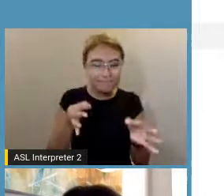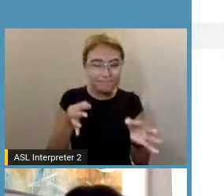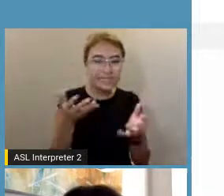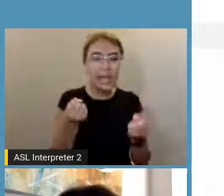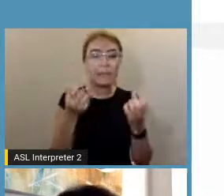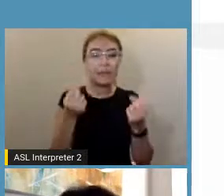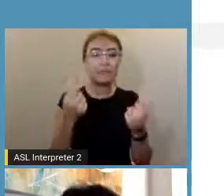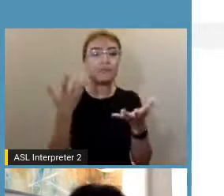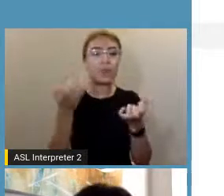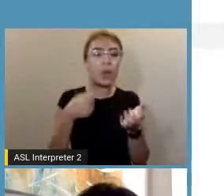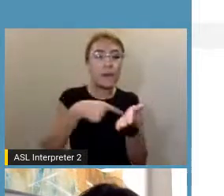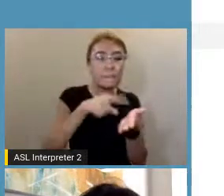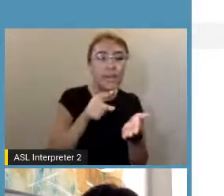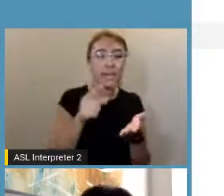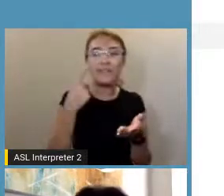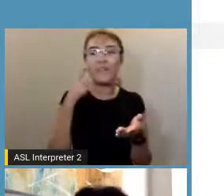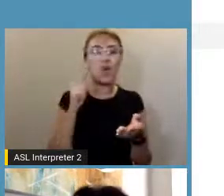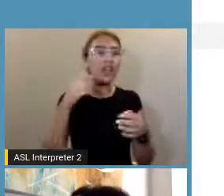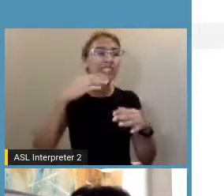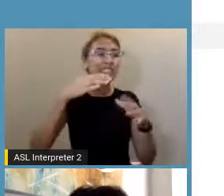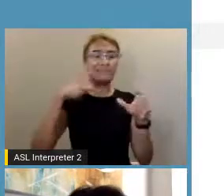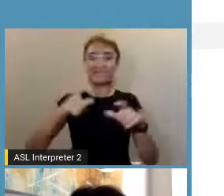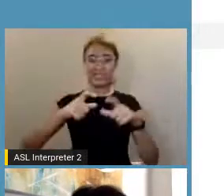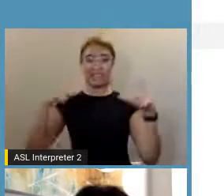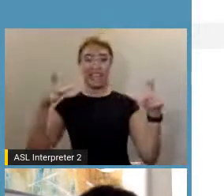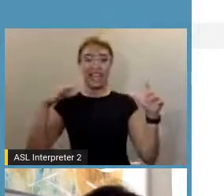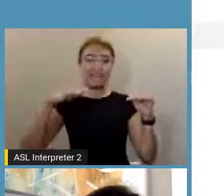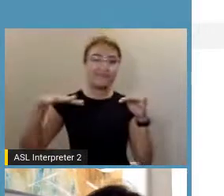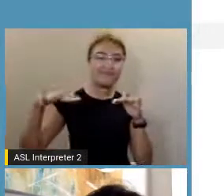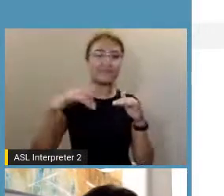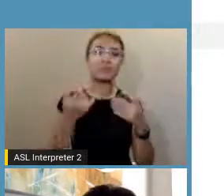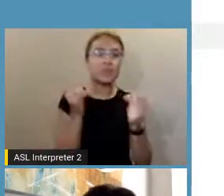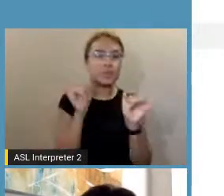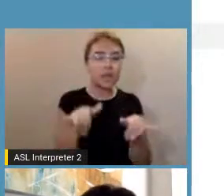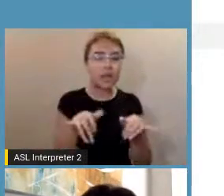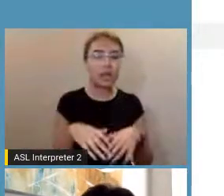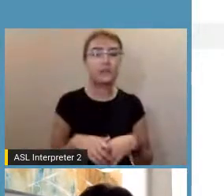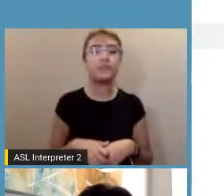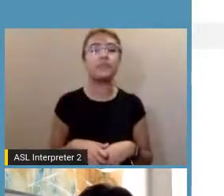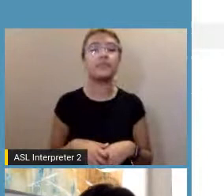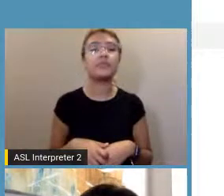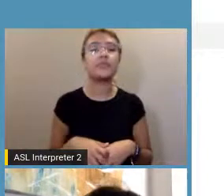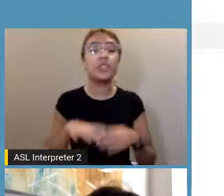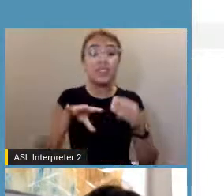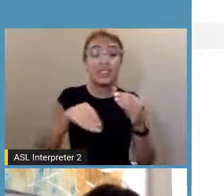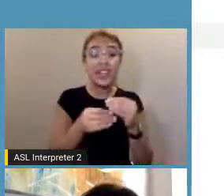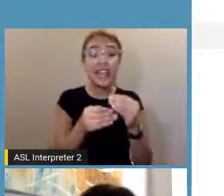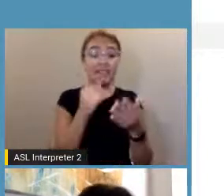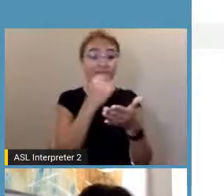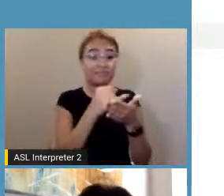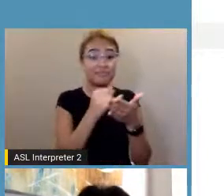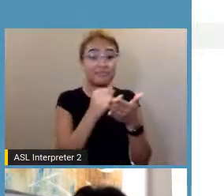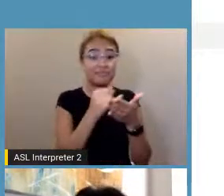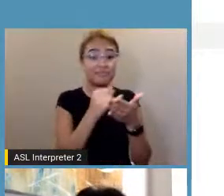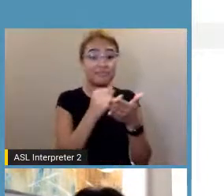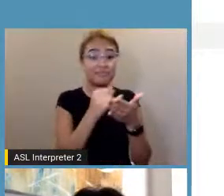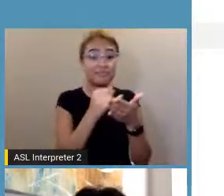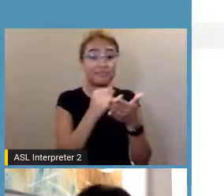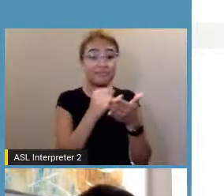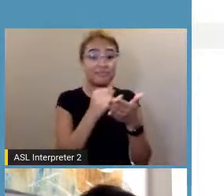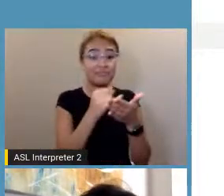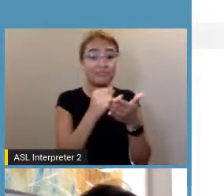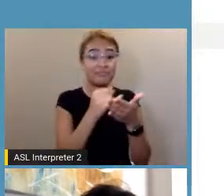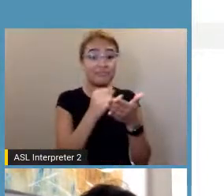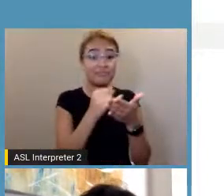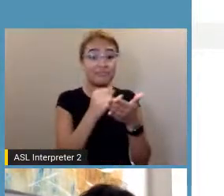in terms of size and everything else. The advantage this has is that you basically just add your paintings or your images. It's